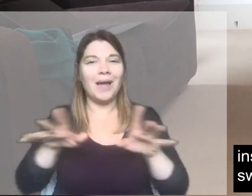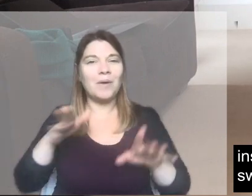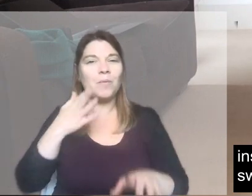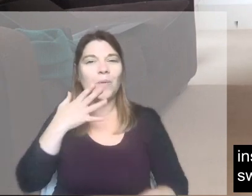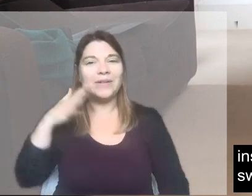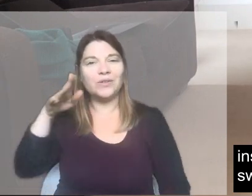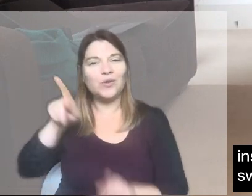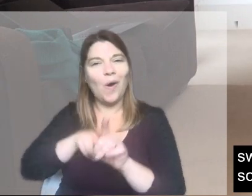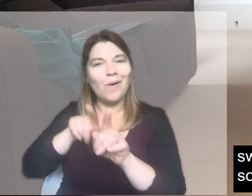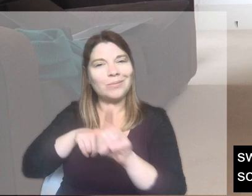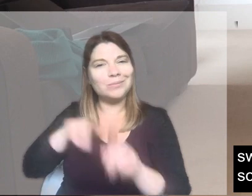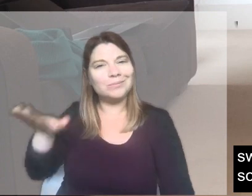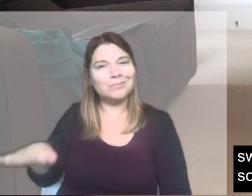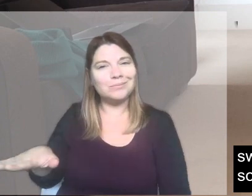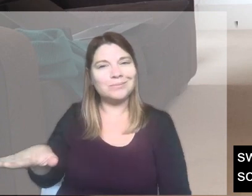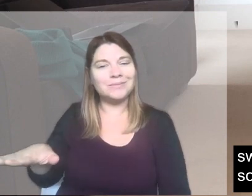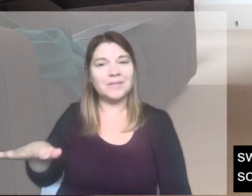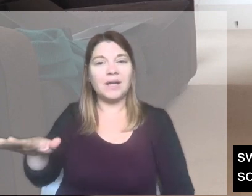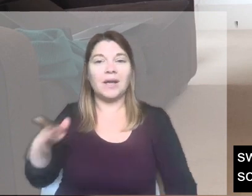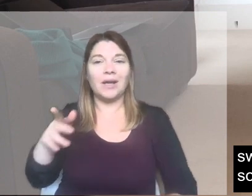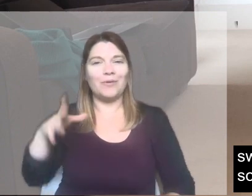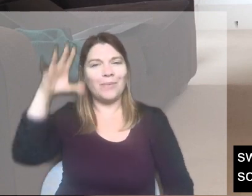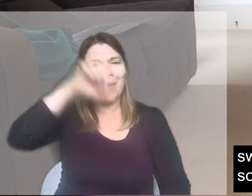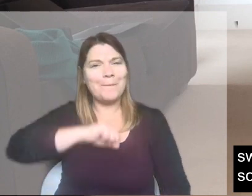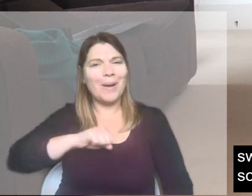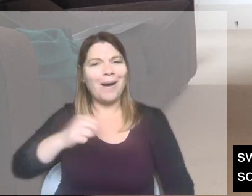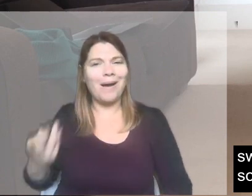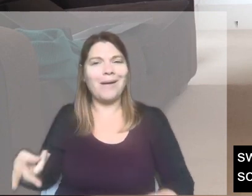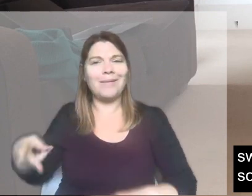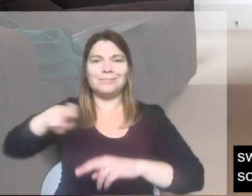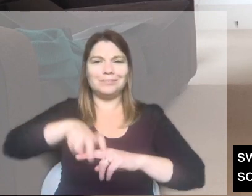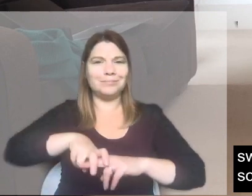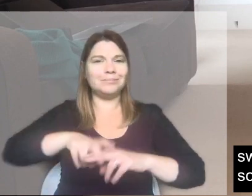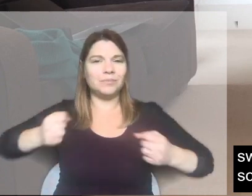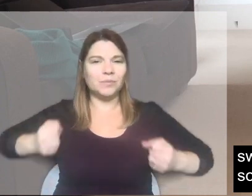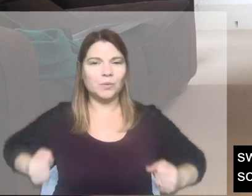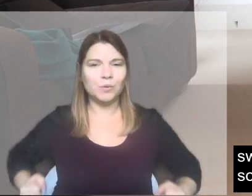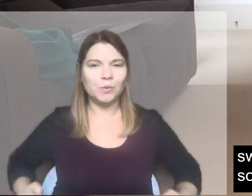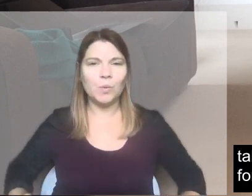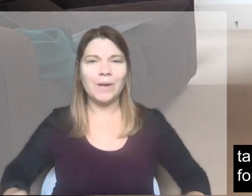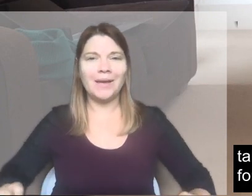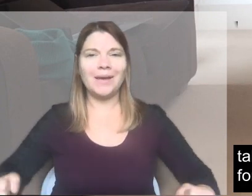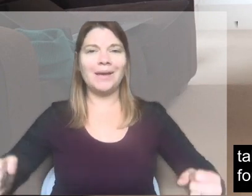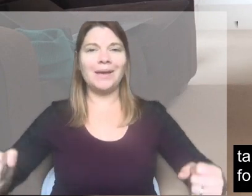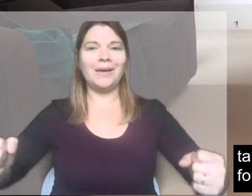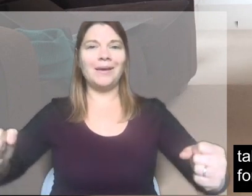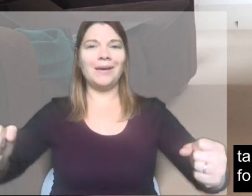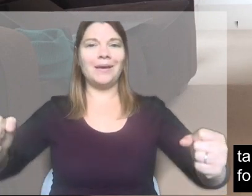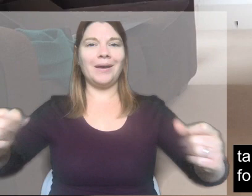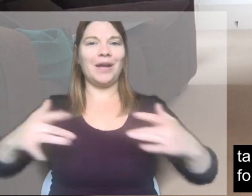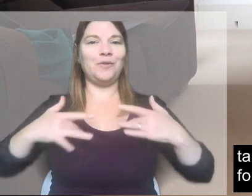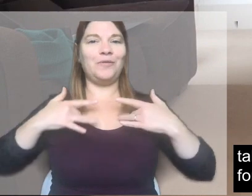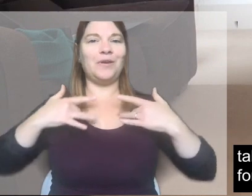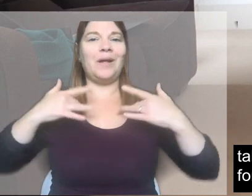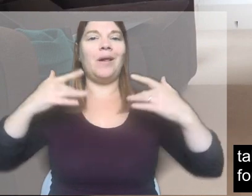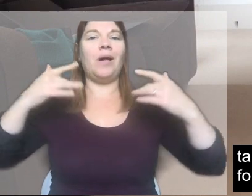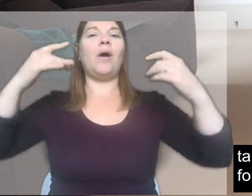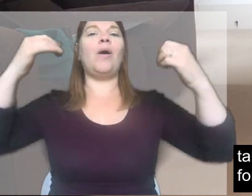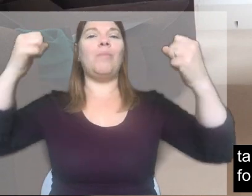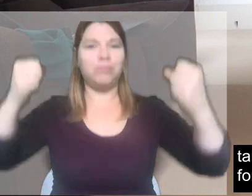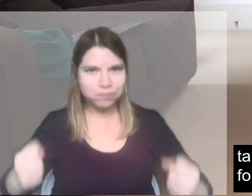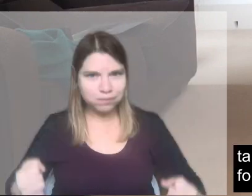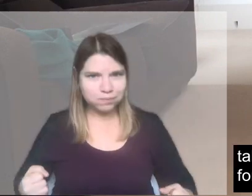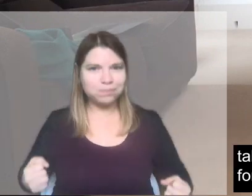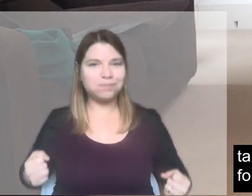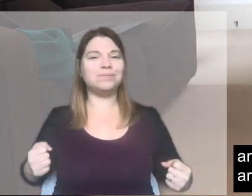back and the swing comes backwards, and there's this sort of sense of suspension. Then as they take their feet off the floor and swing forwards,